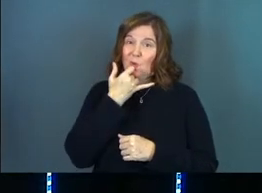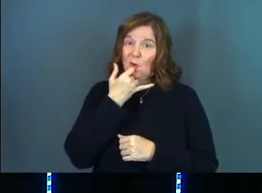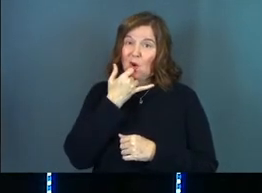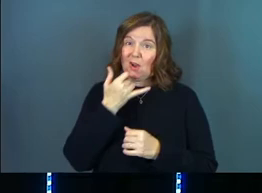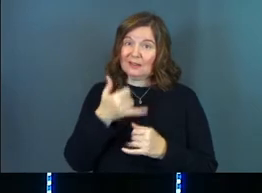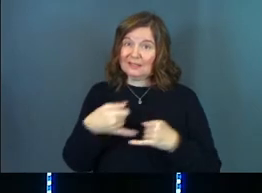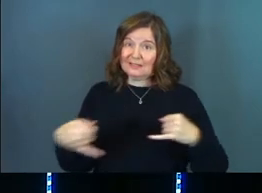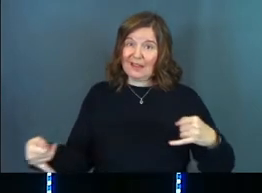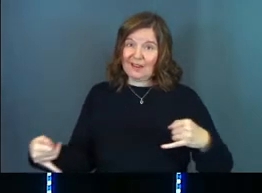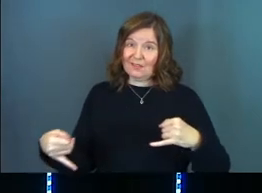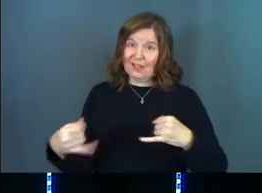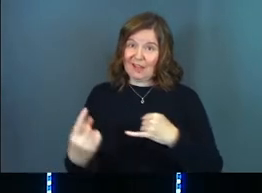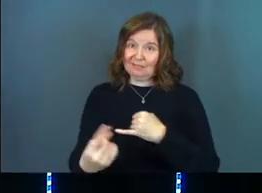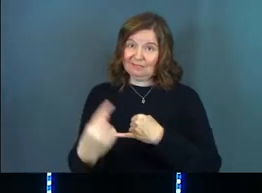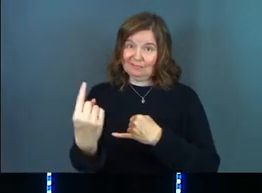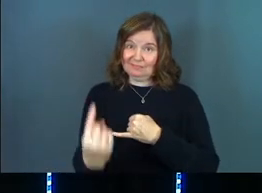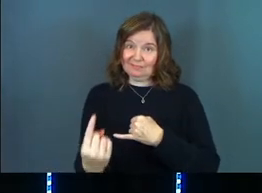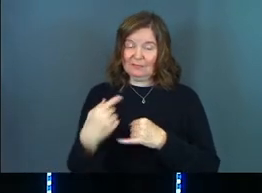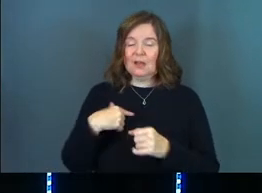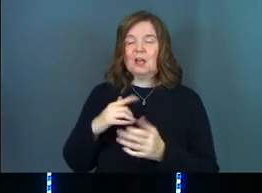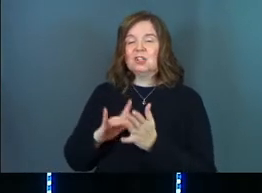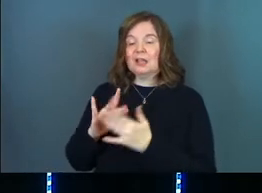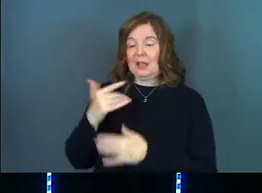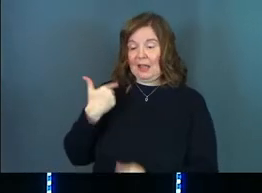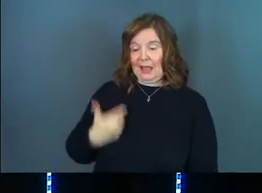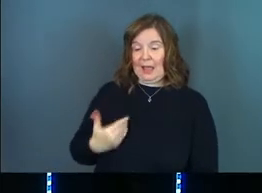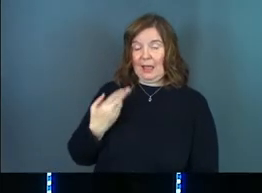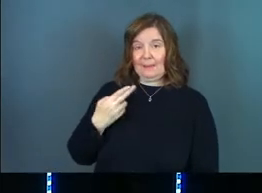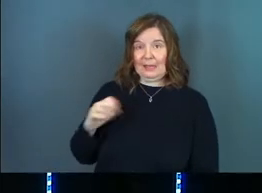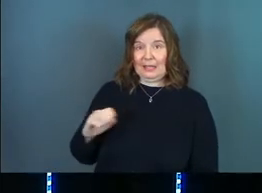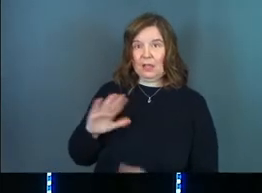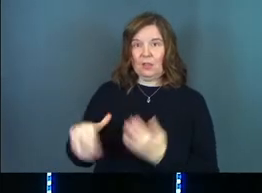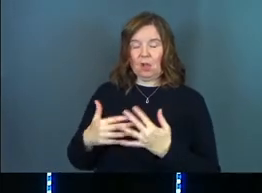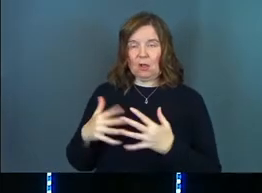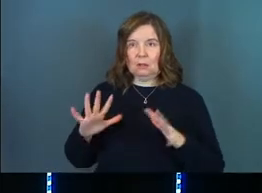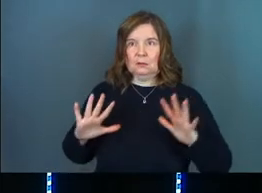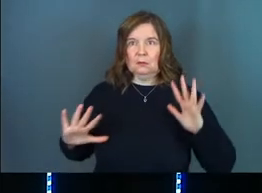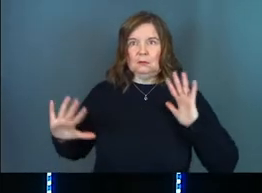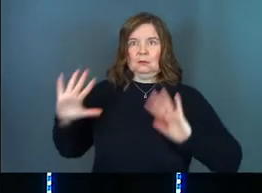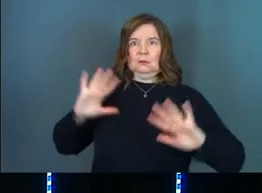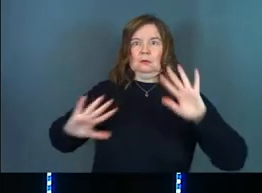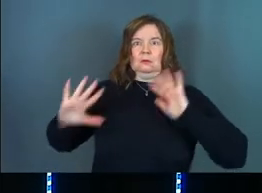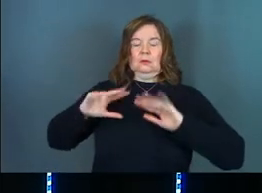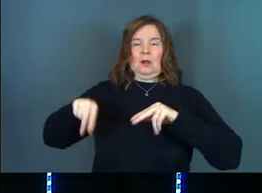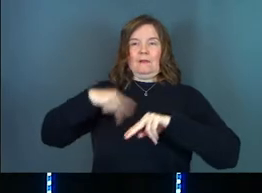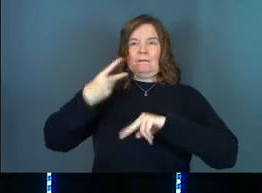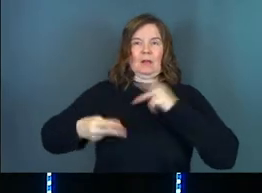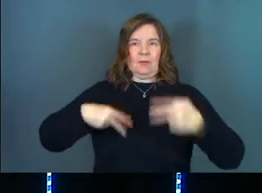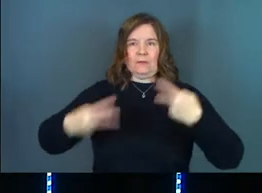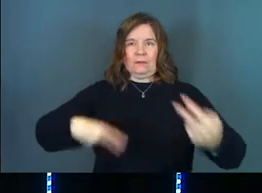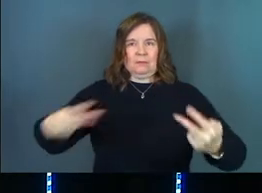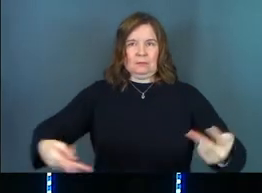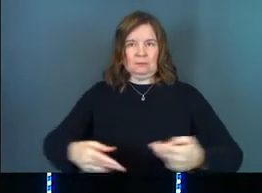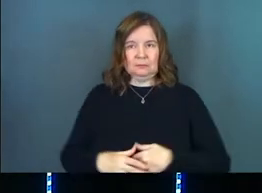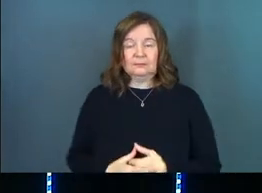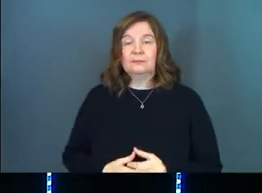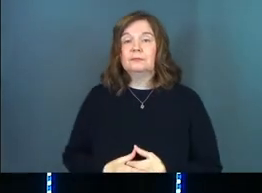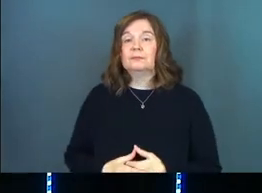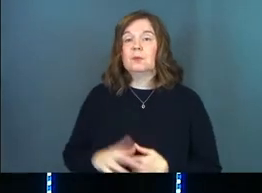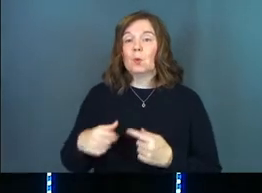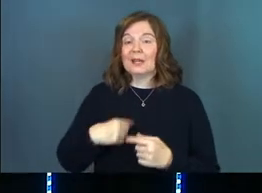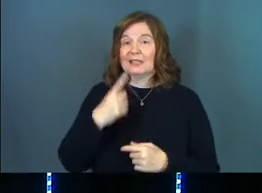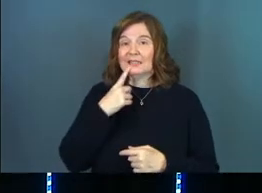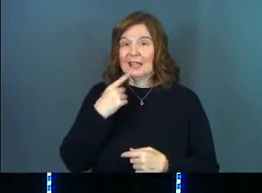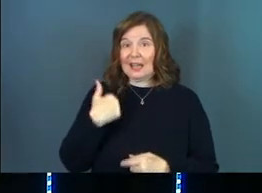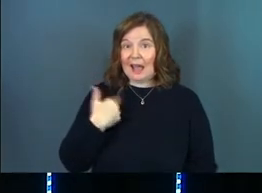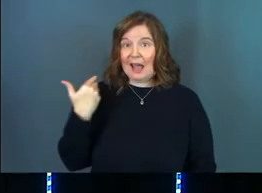line, amen? And as Jesus said, I am he, they all drew back and fell to the ground. So just a couple points here. When he